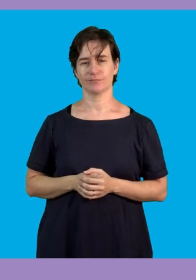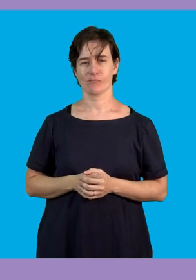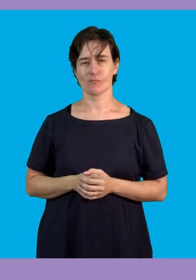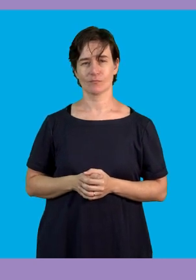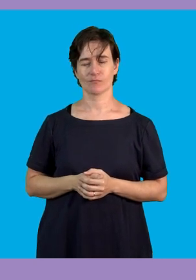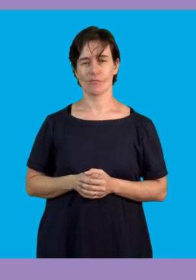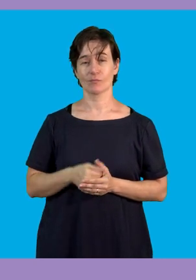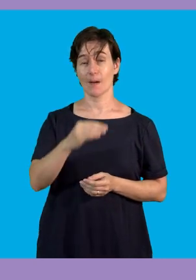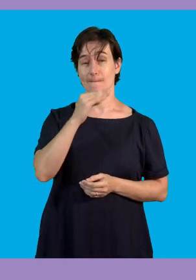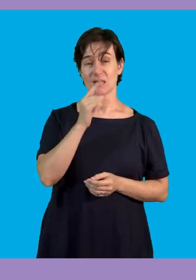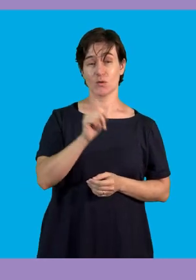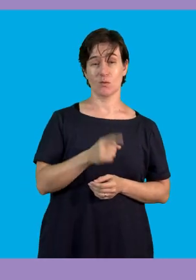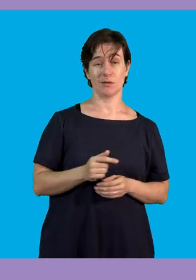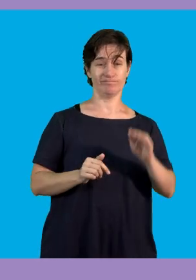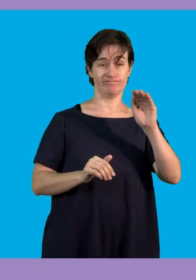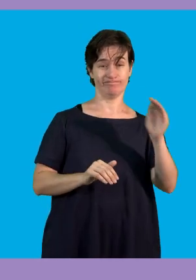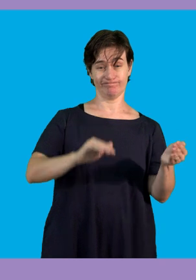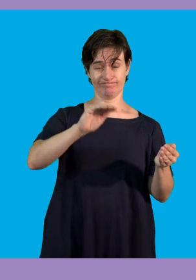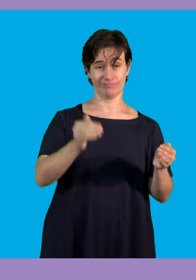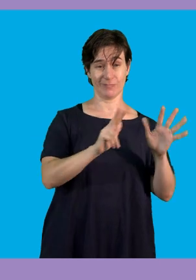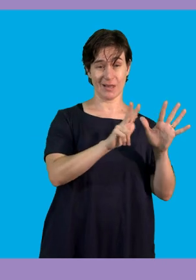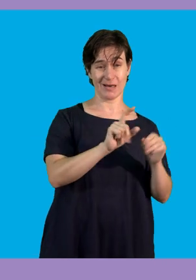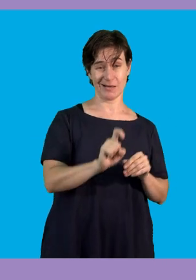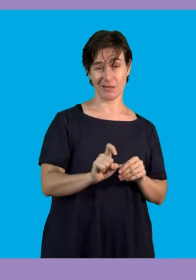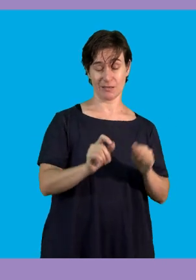then 8x all squared.